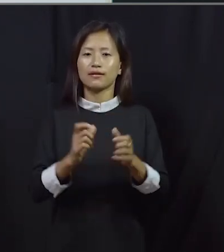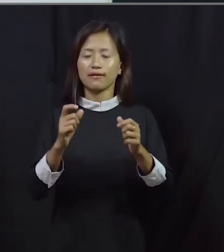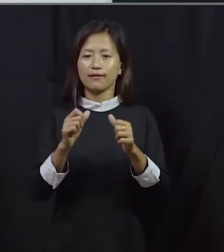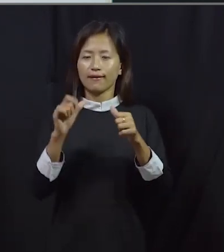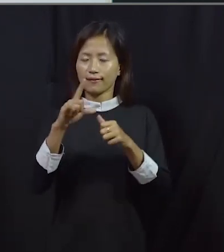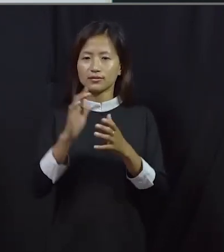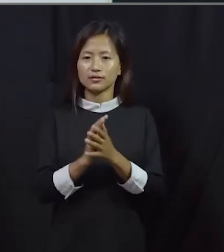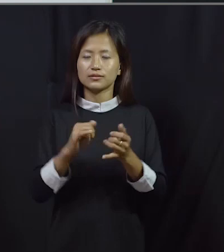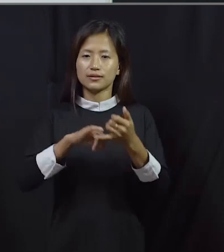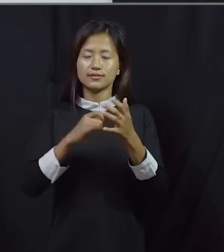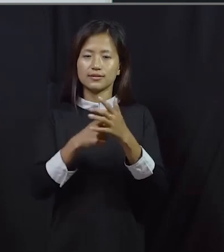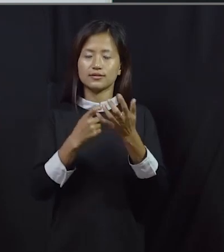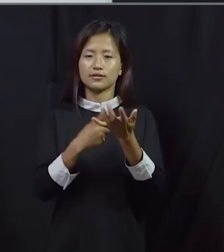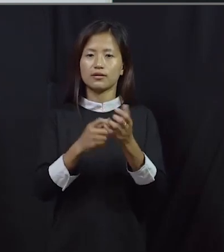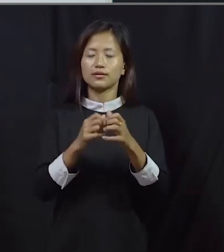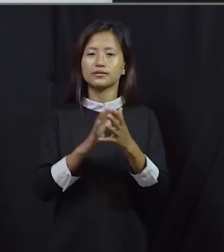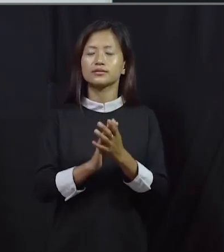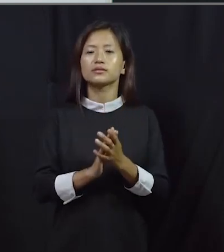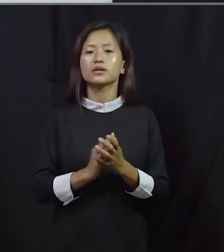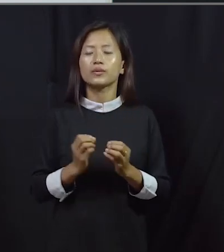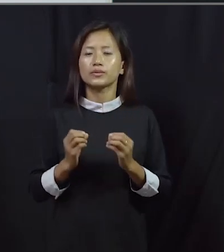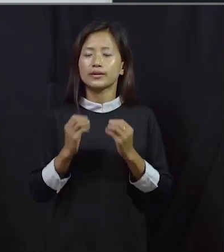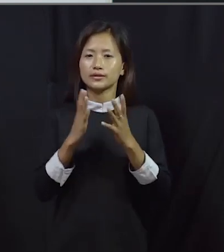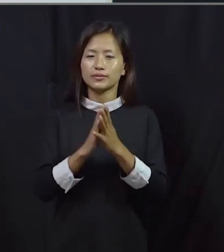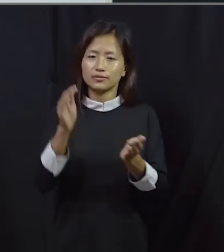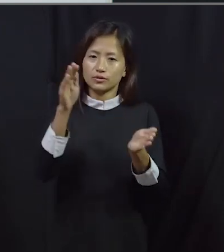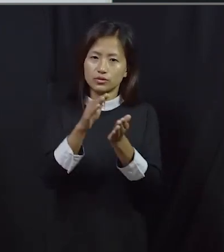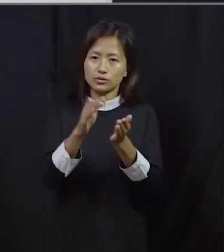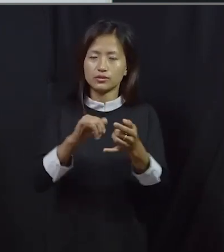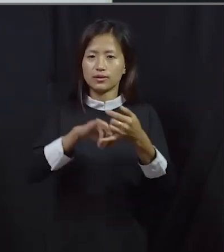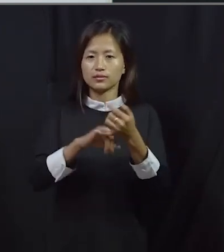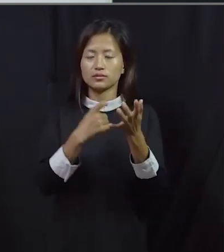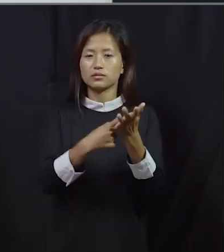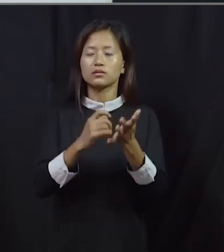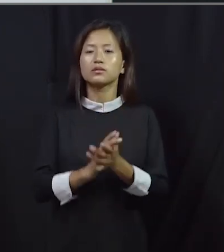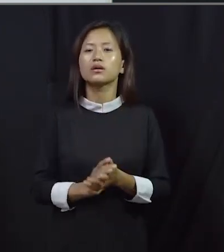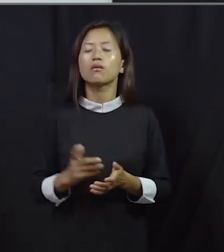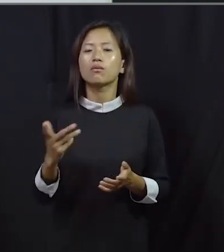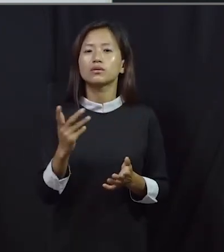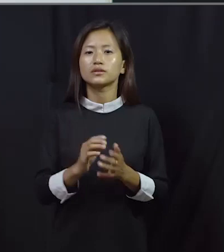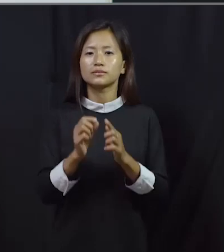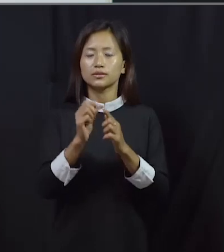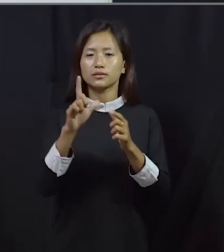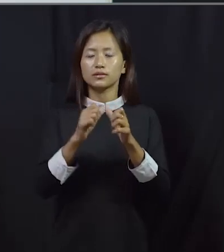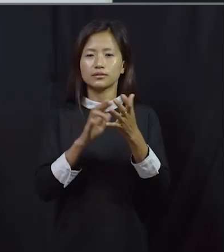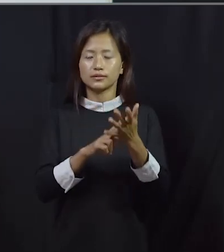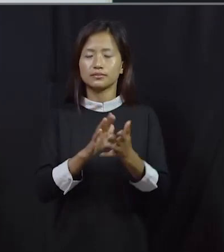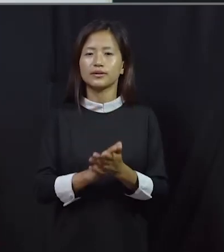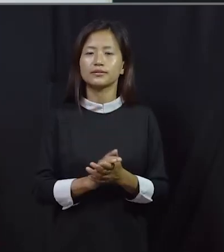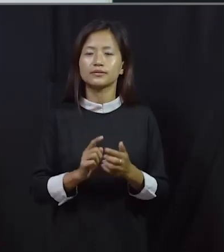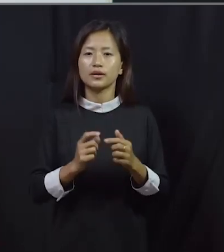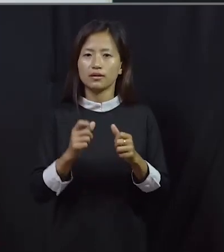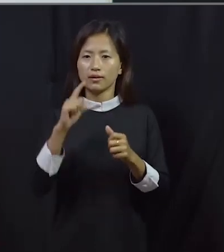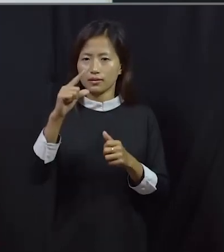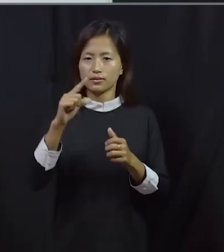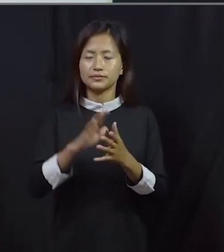radian. What? In stair radian. In short, we express this word SR. Okay, now, so what is plane angle, right? Dear students, what is plane